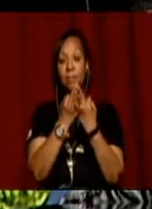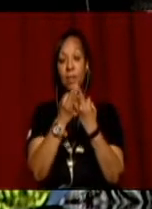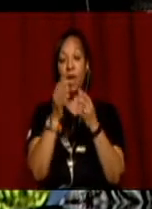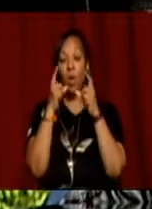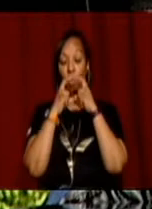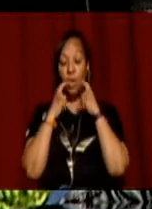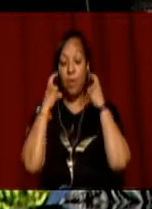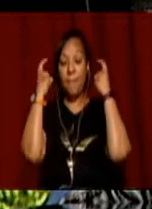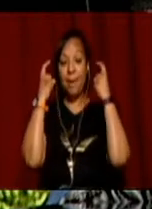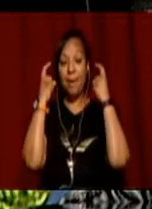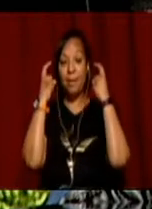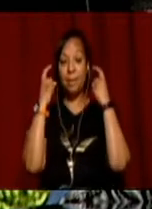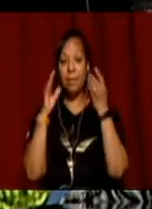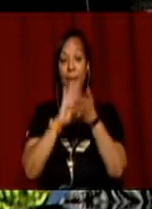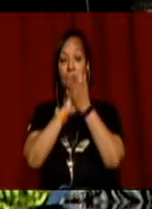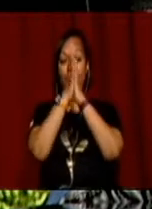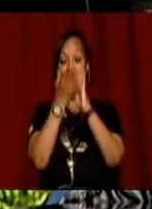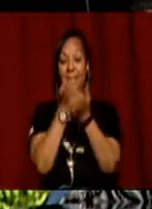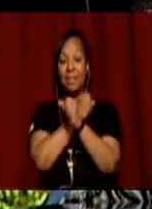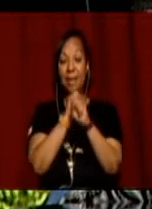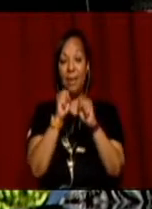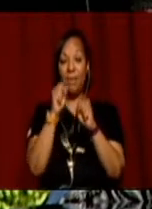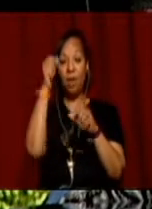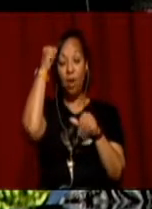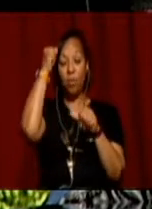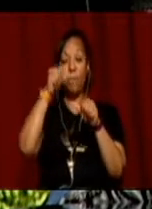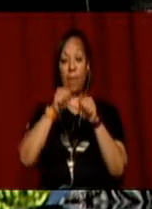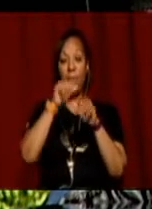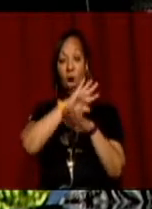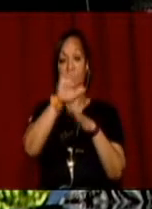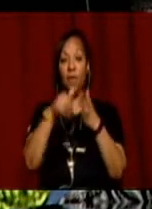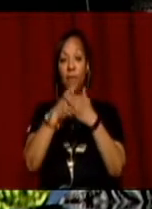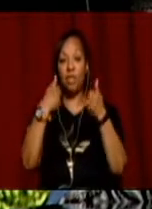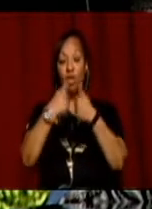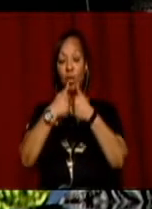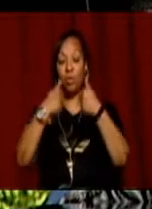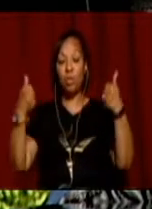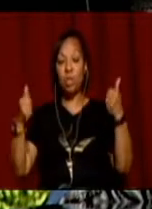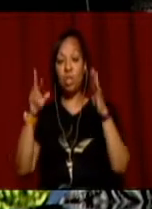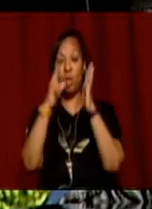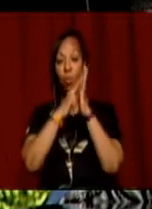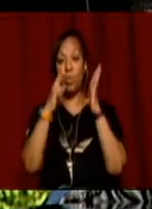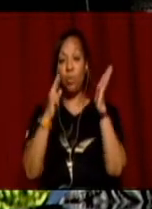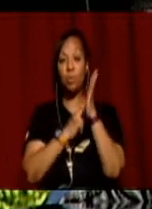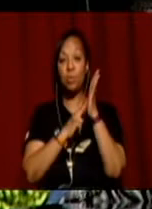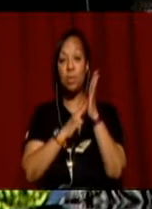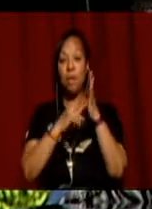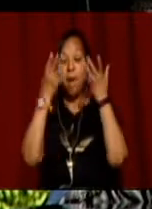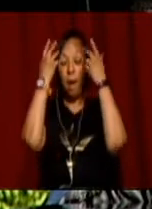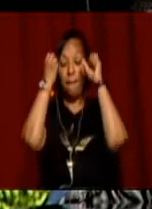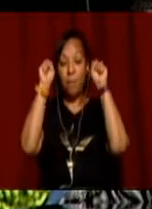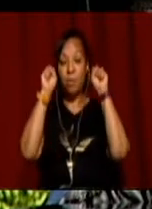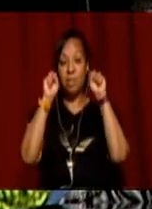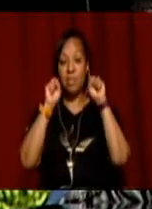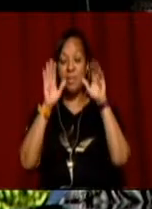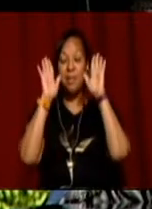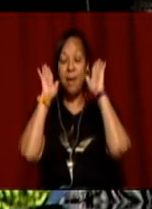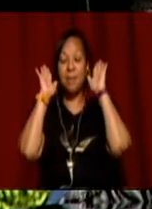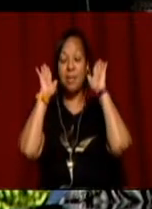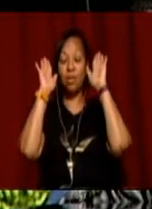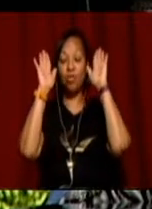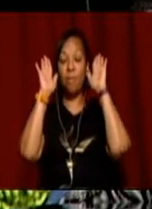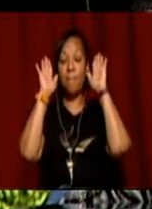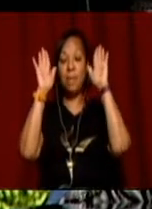your mask. Be safe. Remember all of the social distancing rules. Our president has a